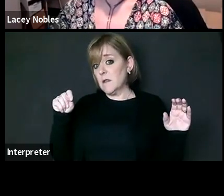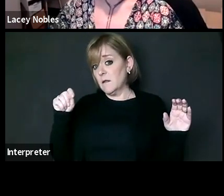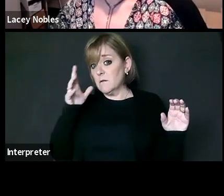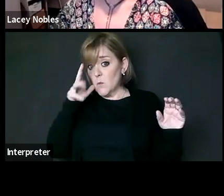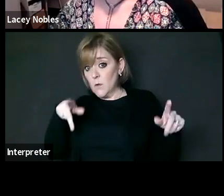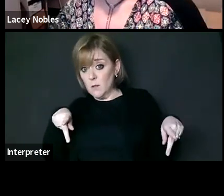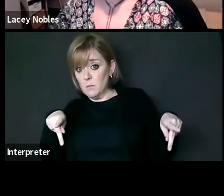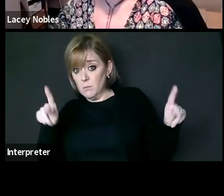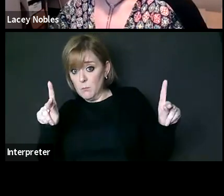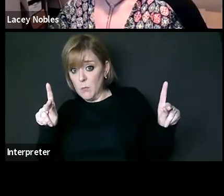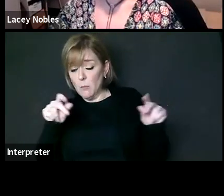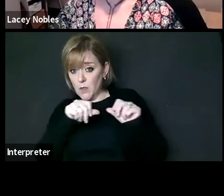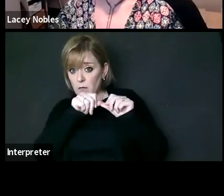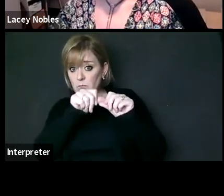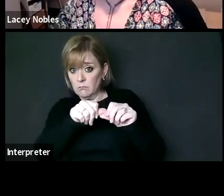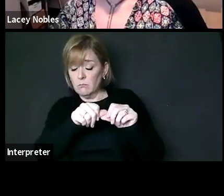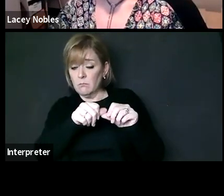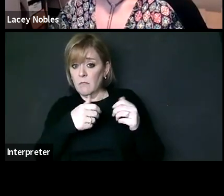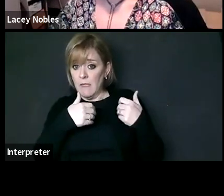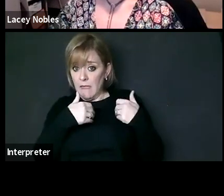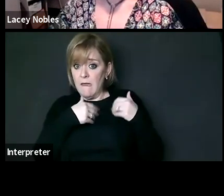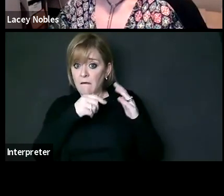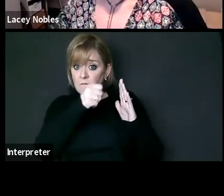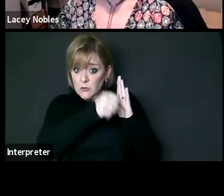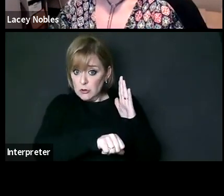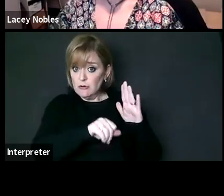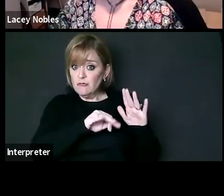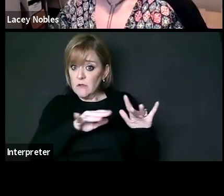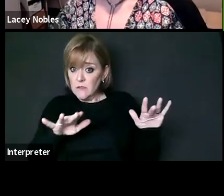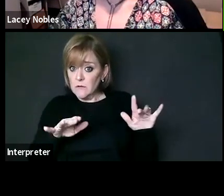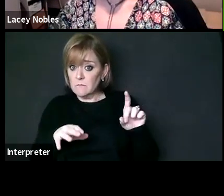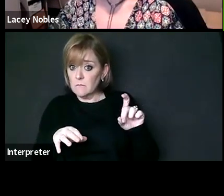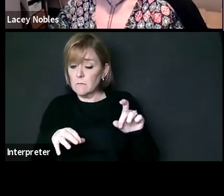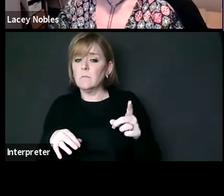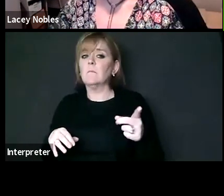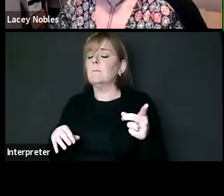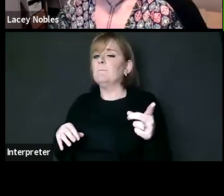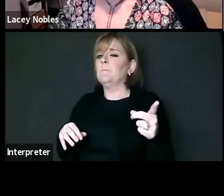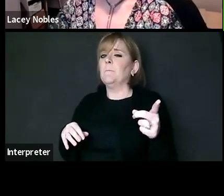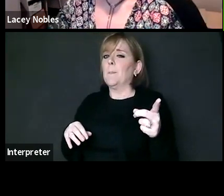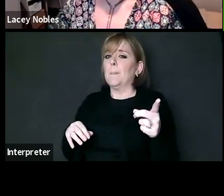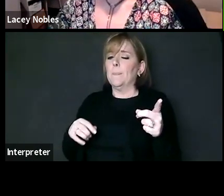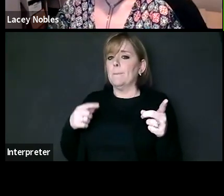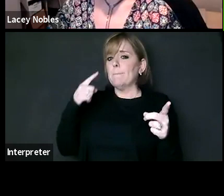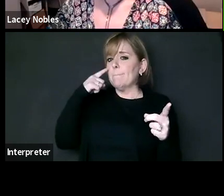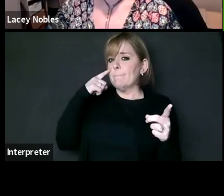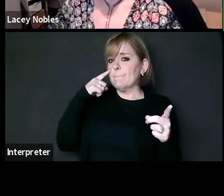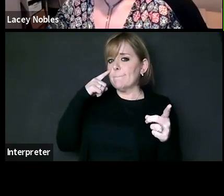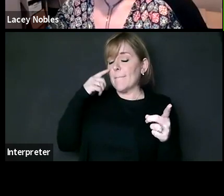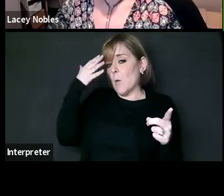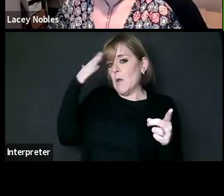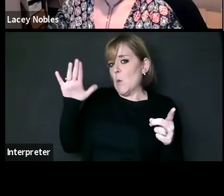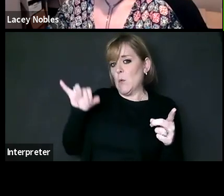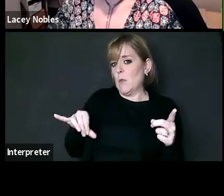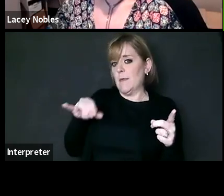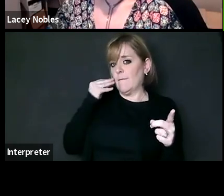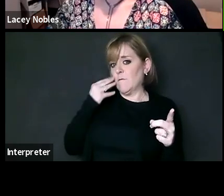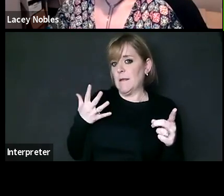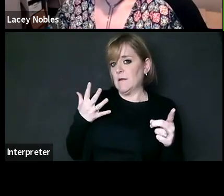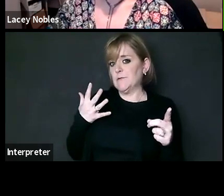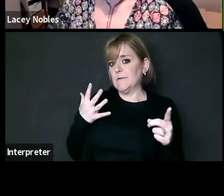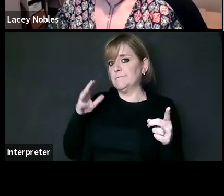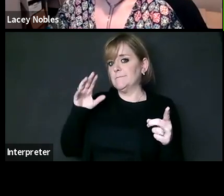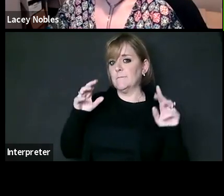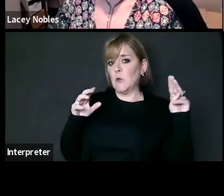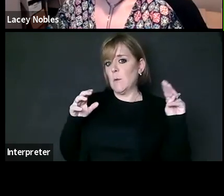procedures before the governor had stepped in? I don't think we're privy to that information.